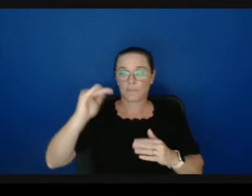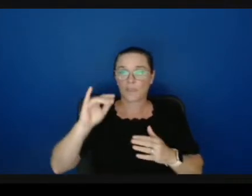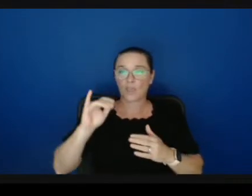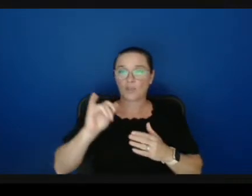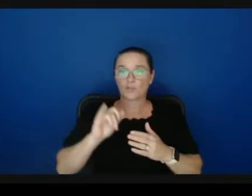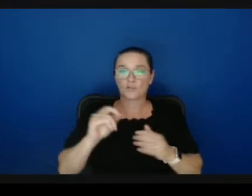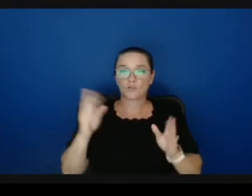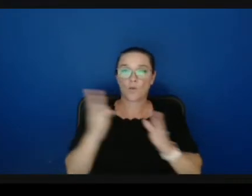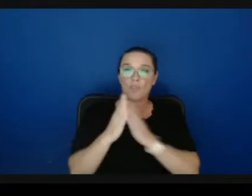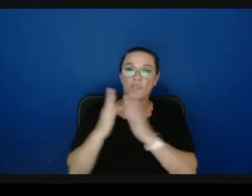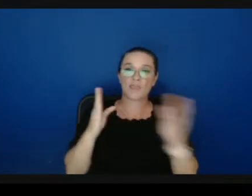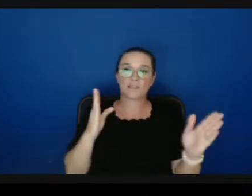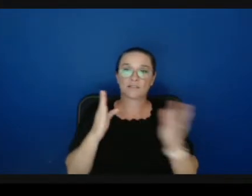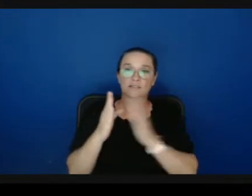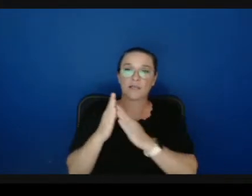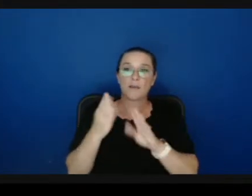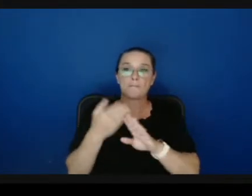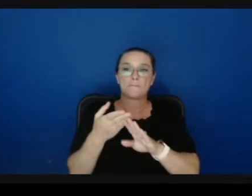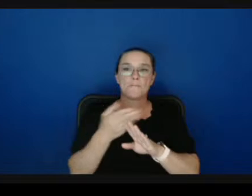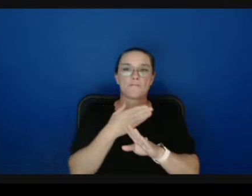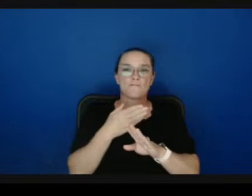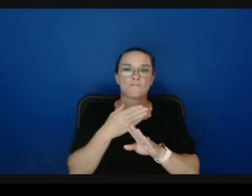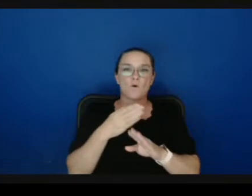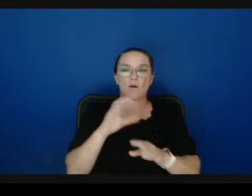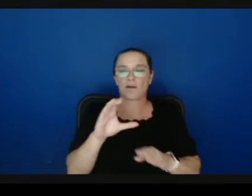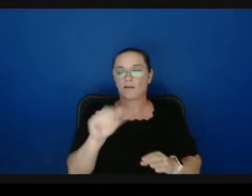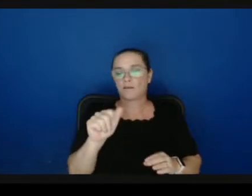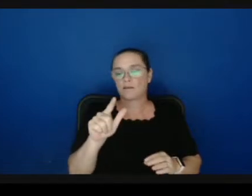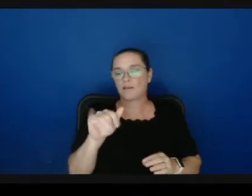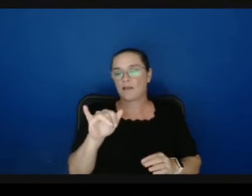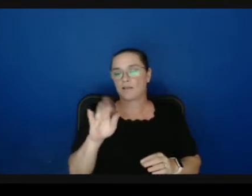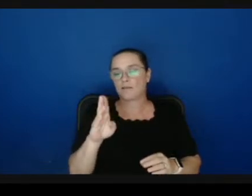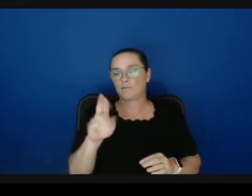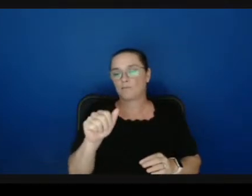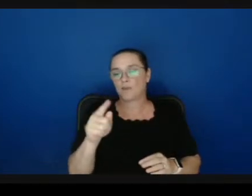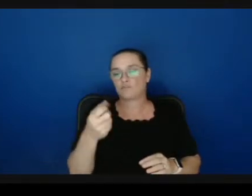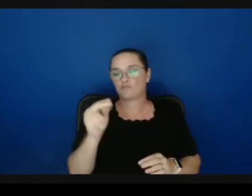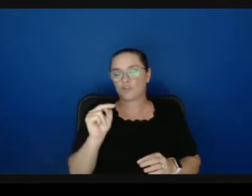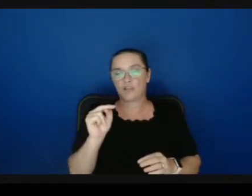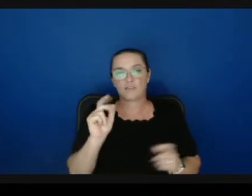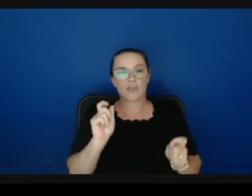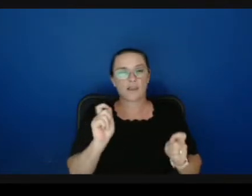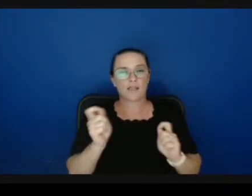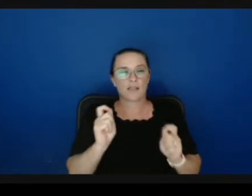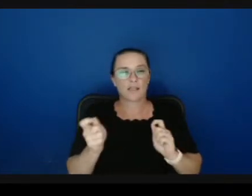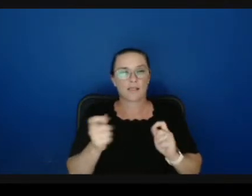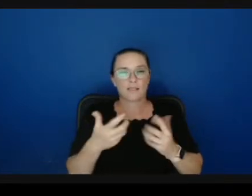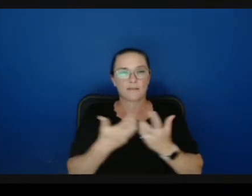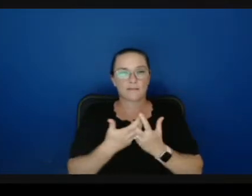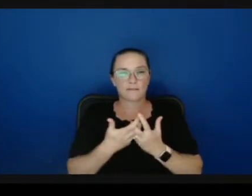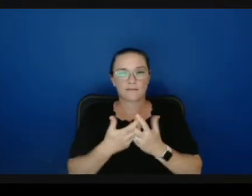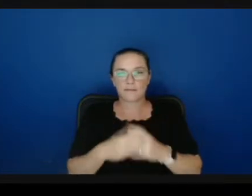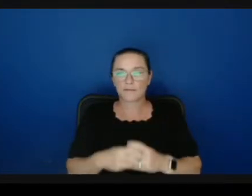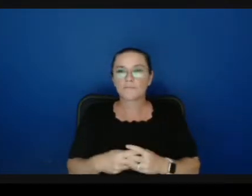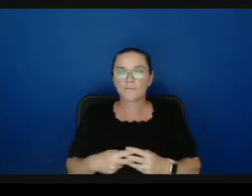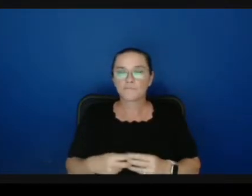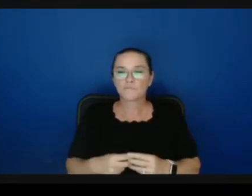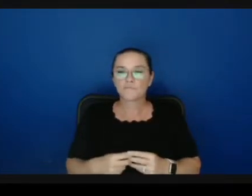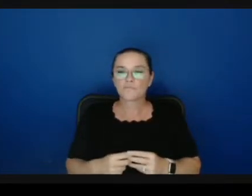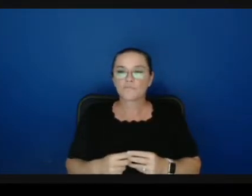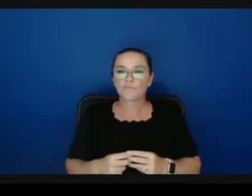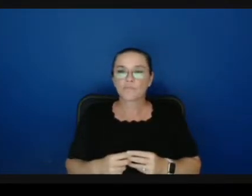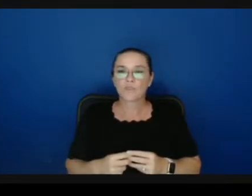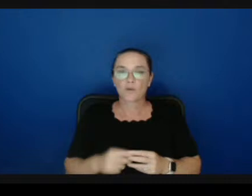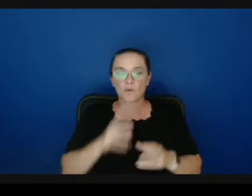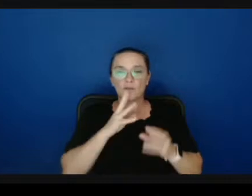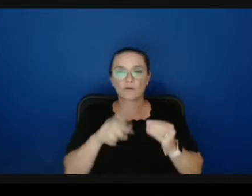before the calibration, where you do see more of whether these are deflation inflation signals. And I know that we talked about this